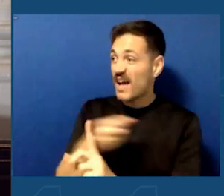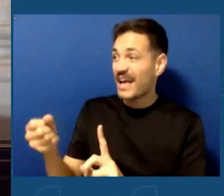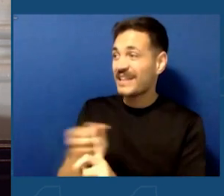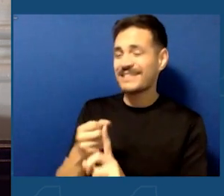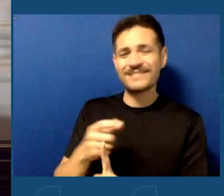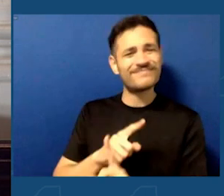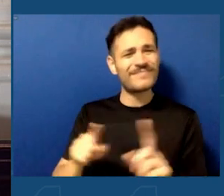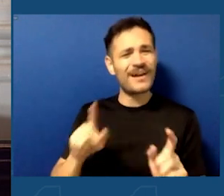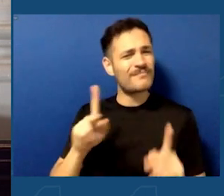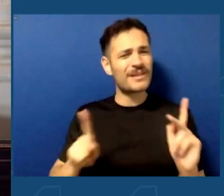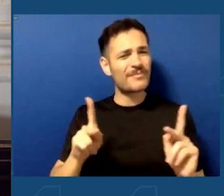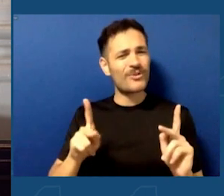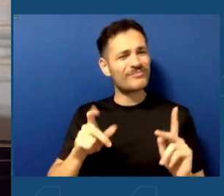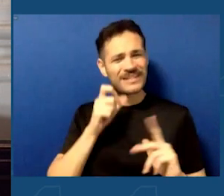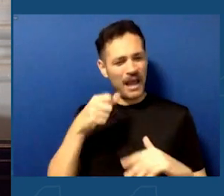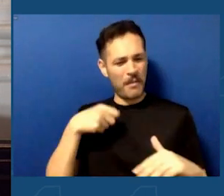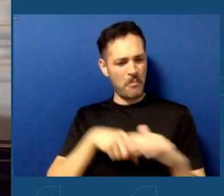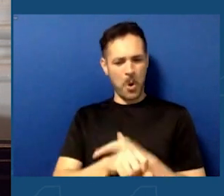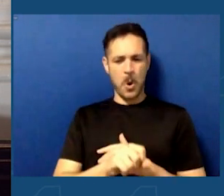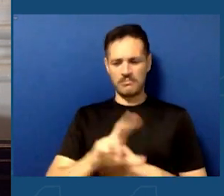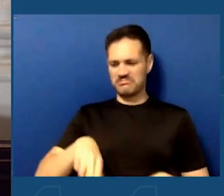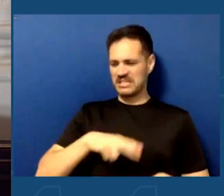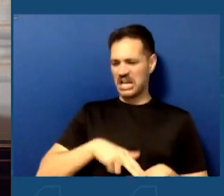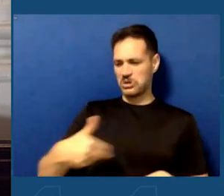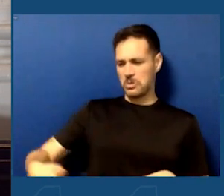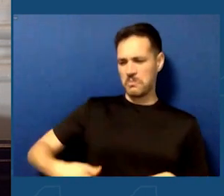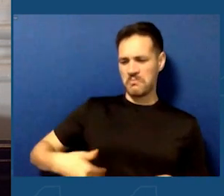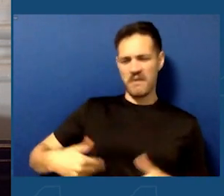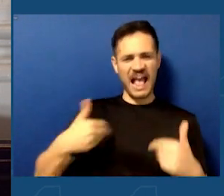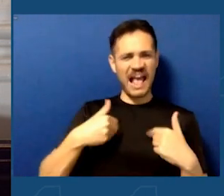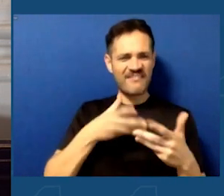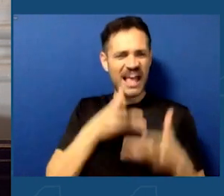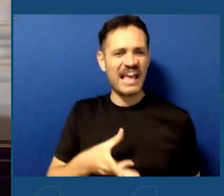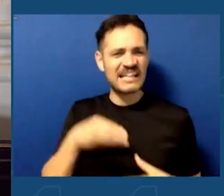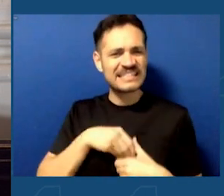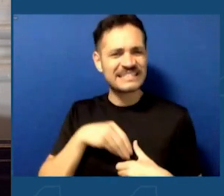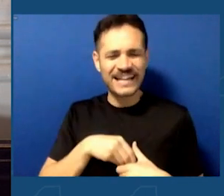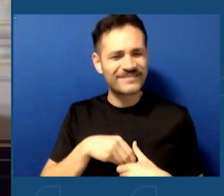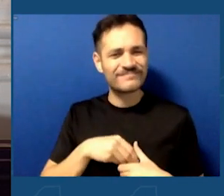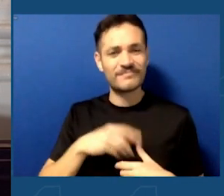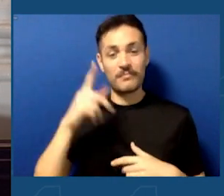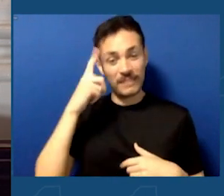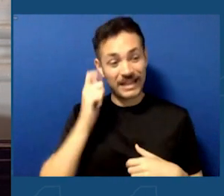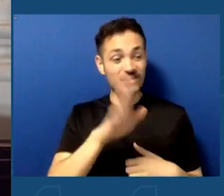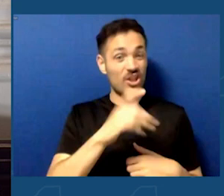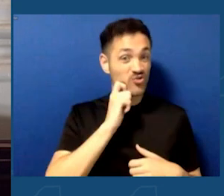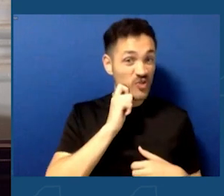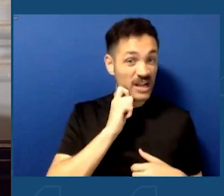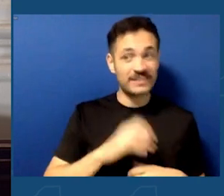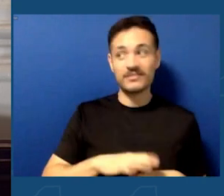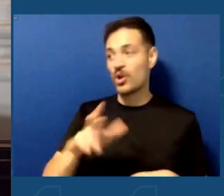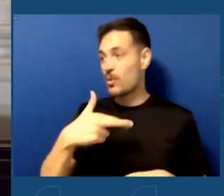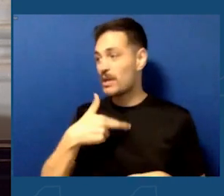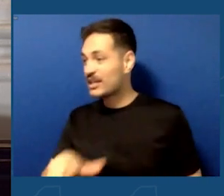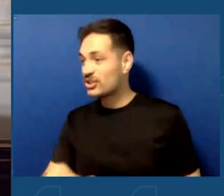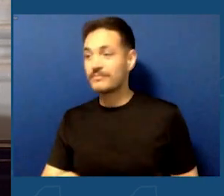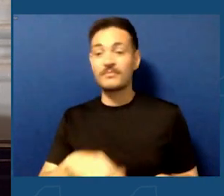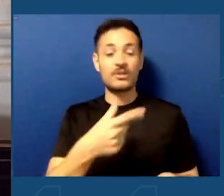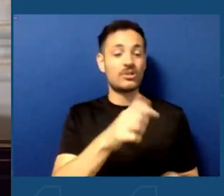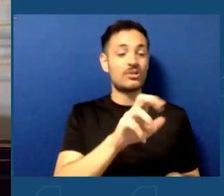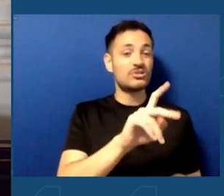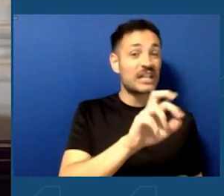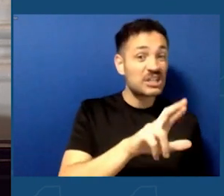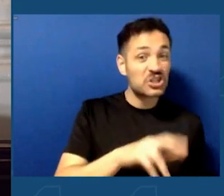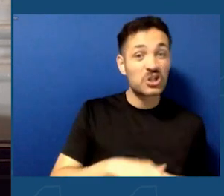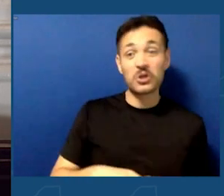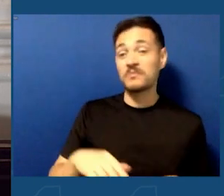hating. No one is born to hate anybody for the color of their skin, their religion, their sexual orientation, their gender. No one's born to hate.